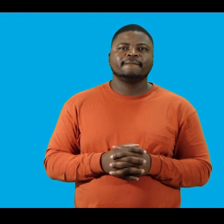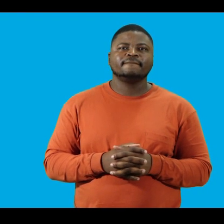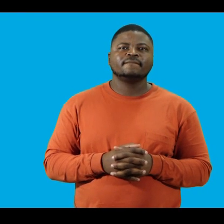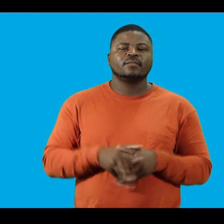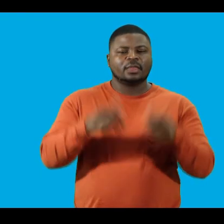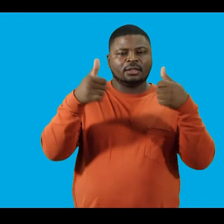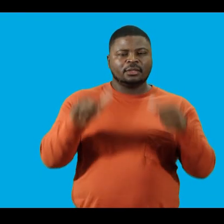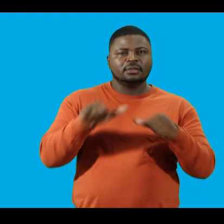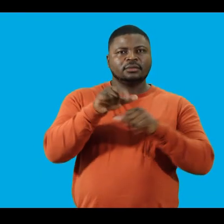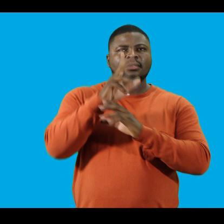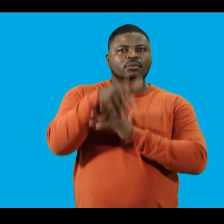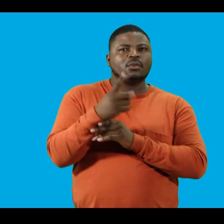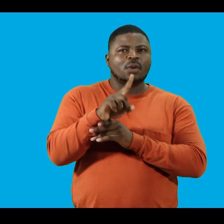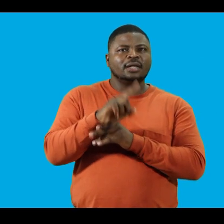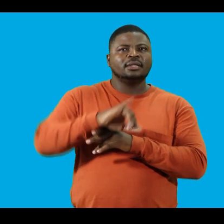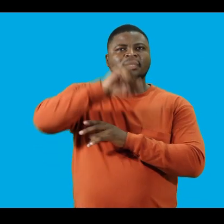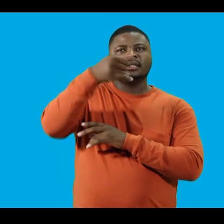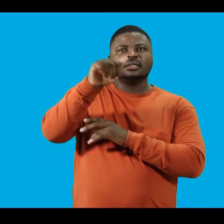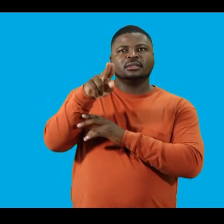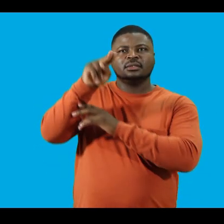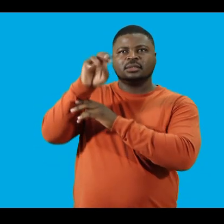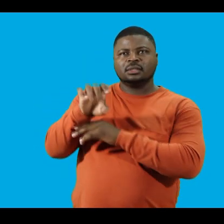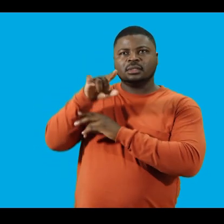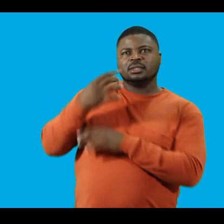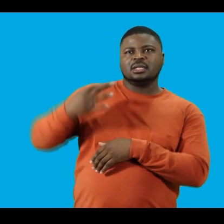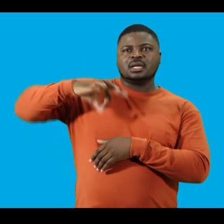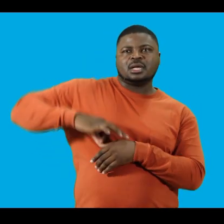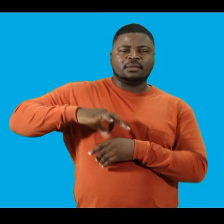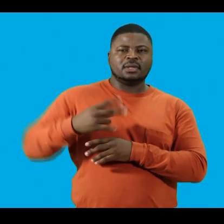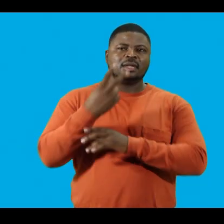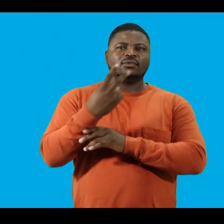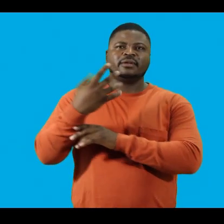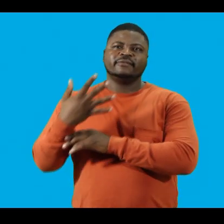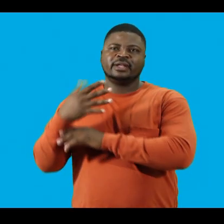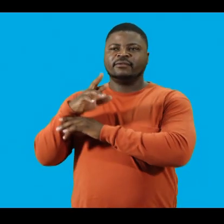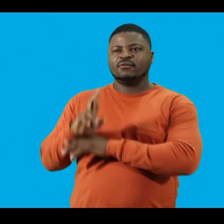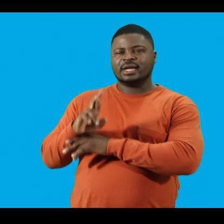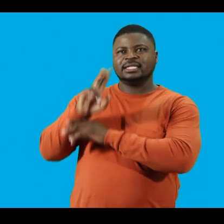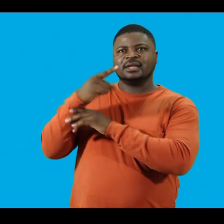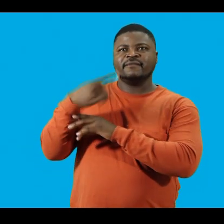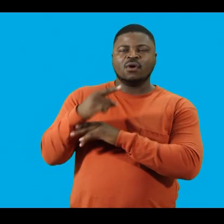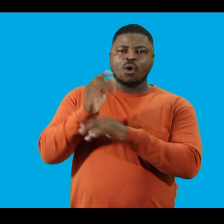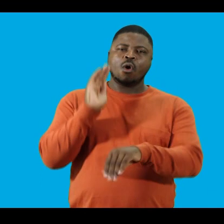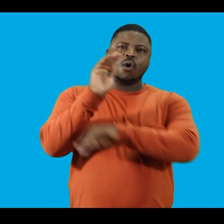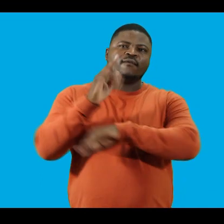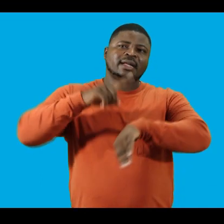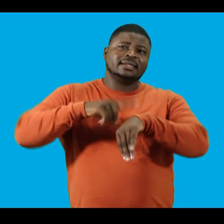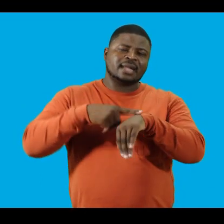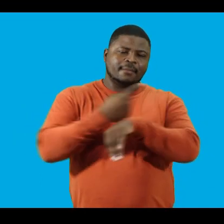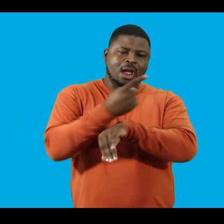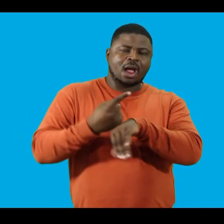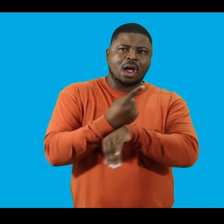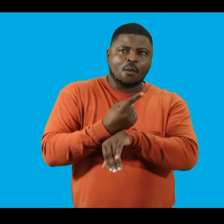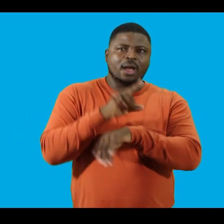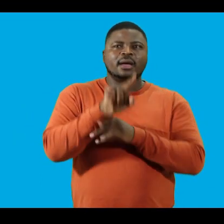The next one would be Jane earns 25 Rand per overtime hour. Show by means